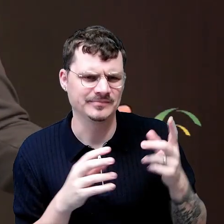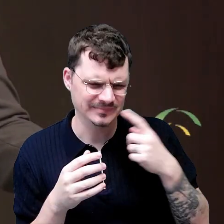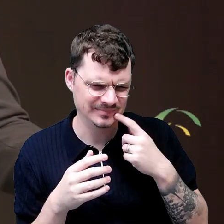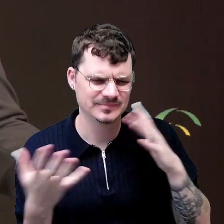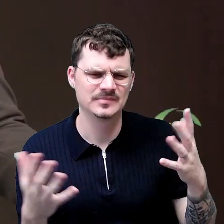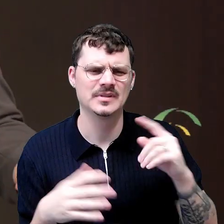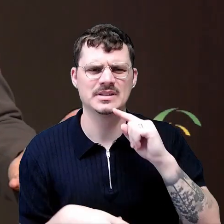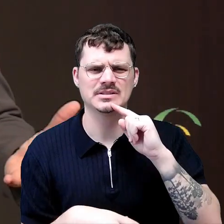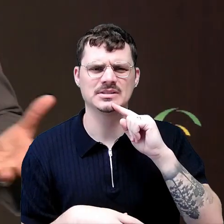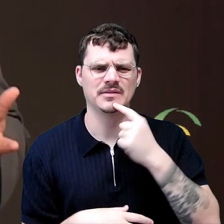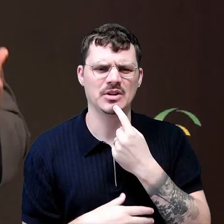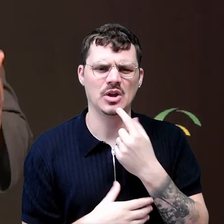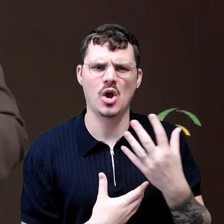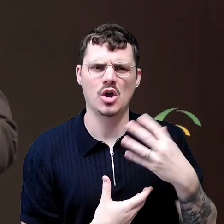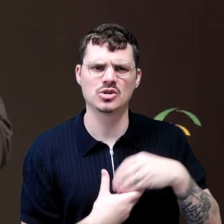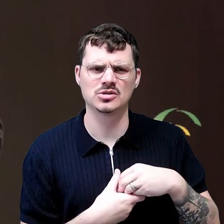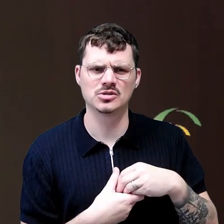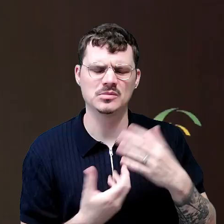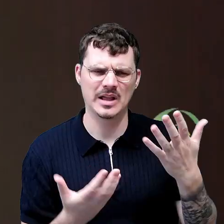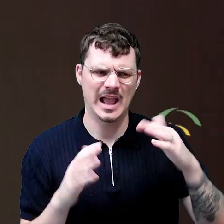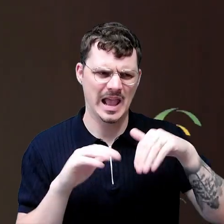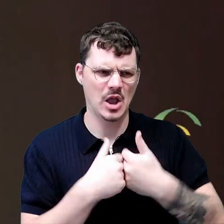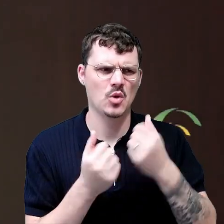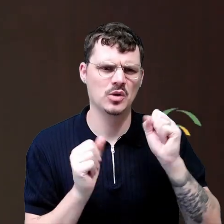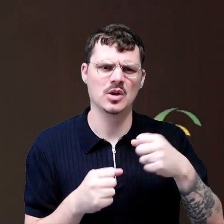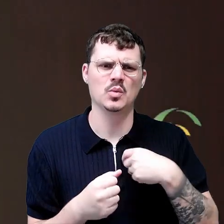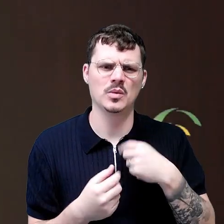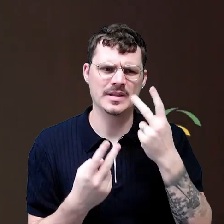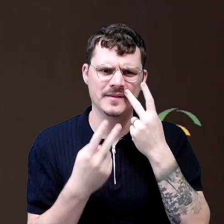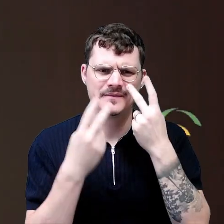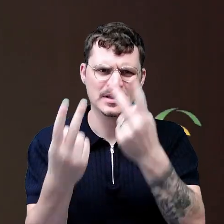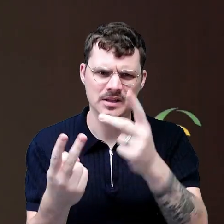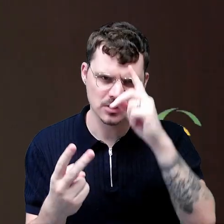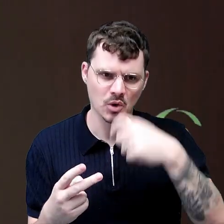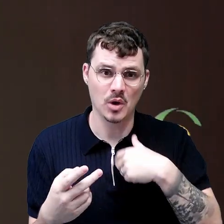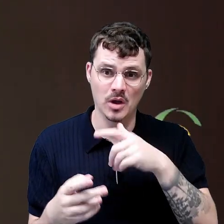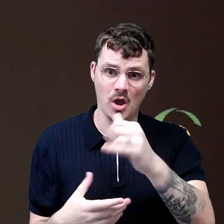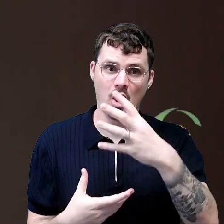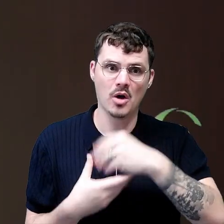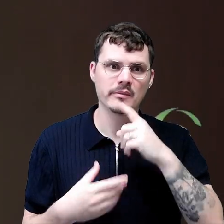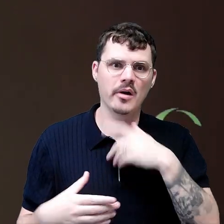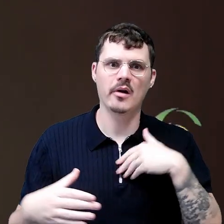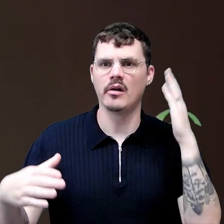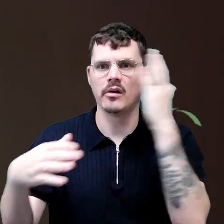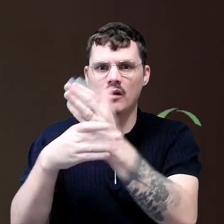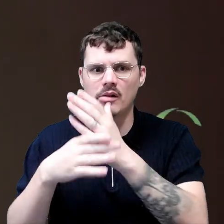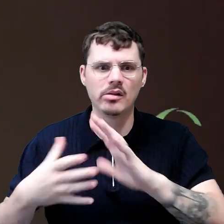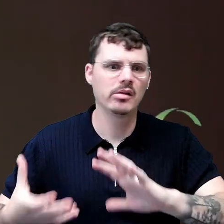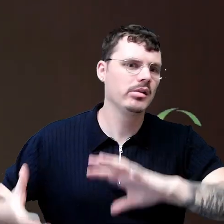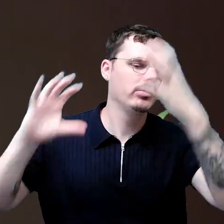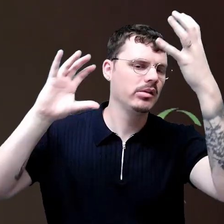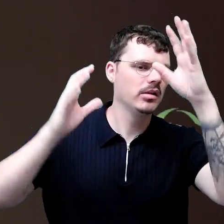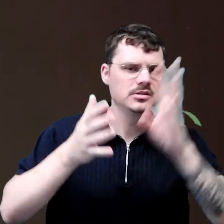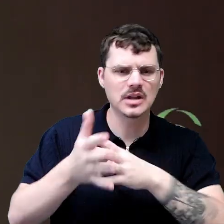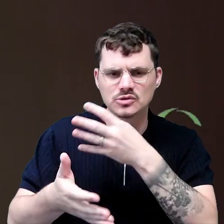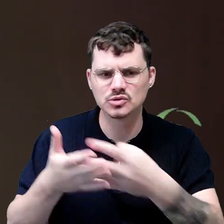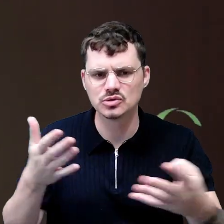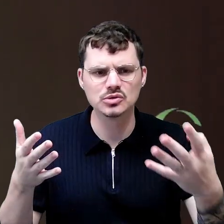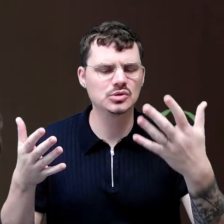He's got severe autism. How can we see him without being, toxic and disrupting his schedule